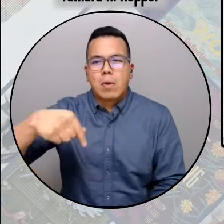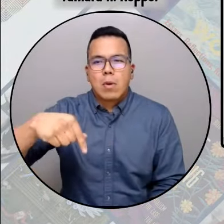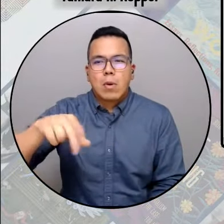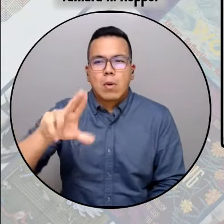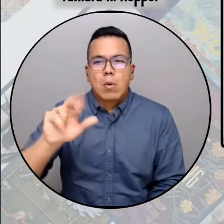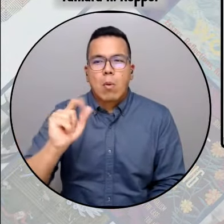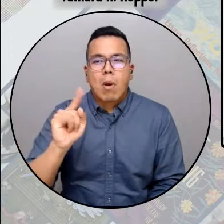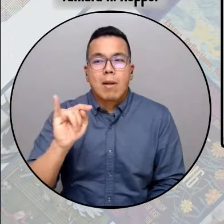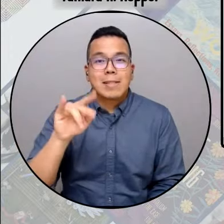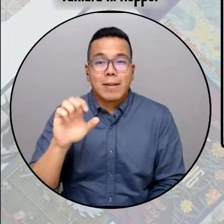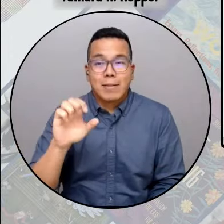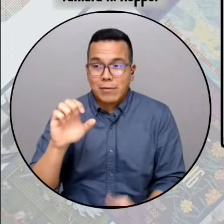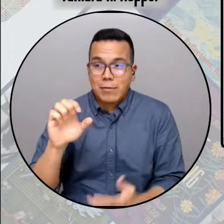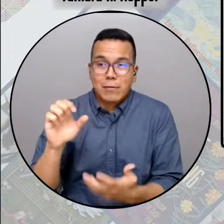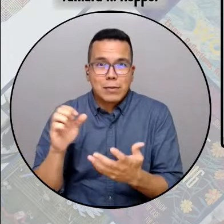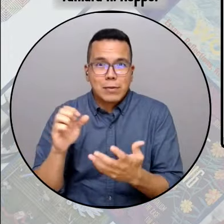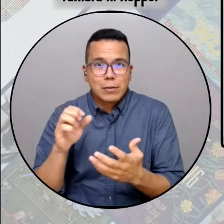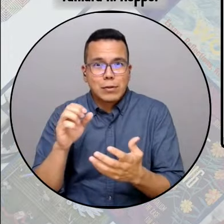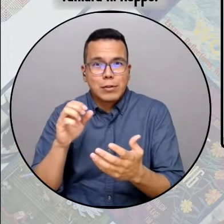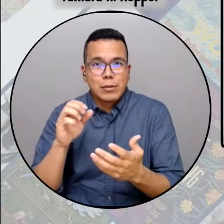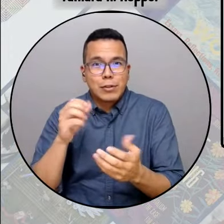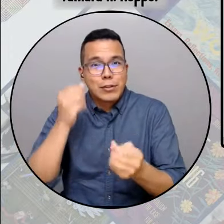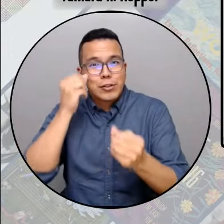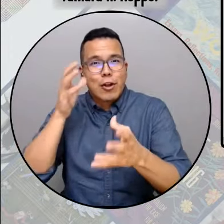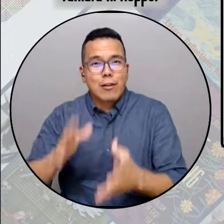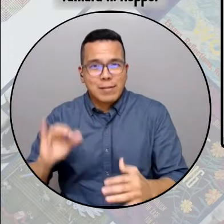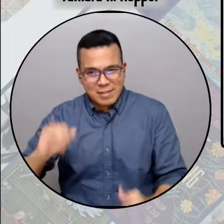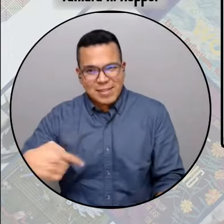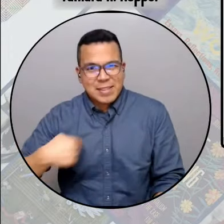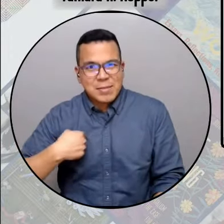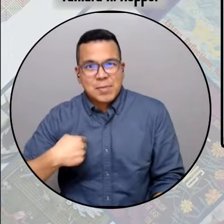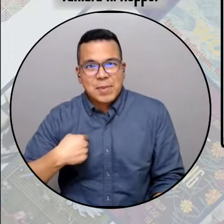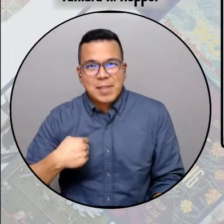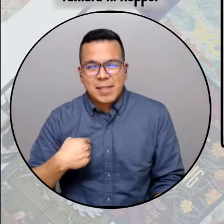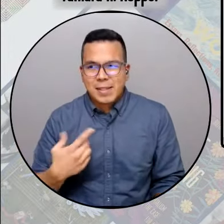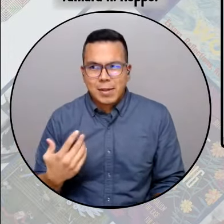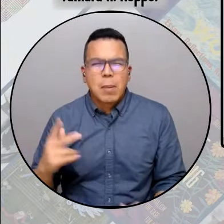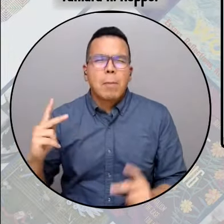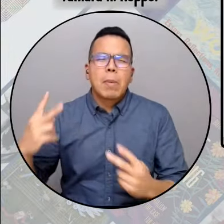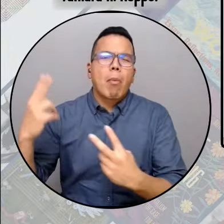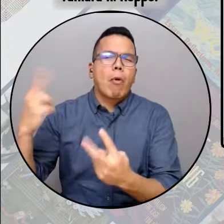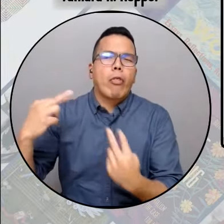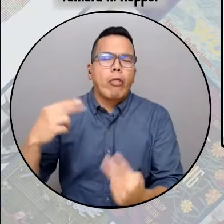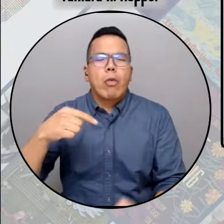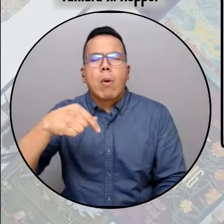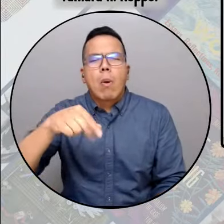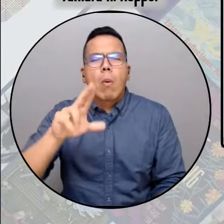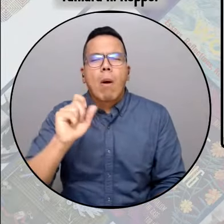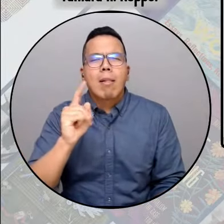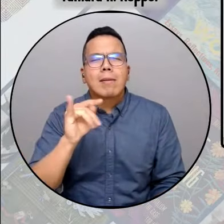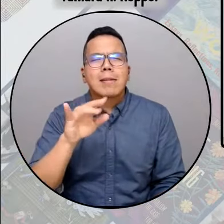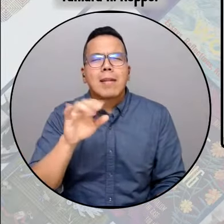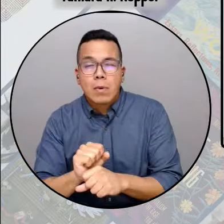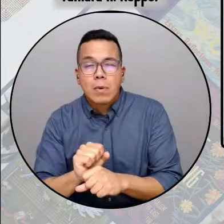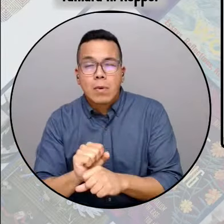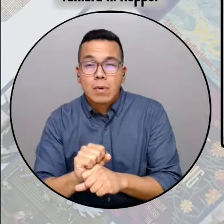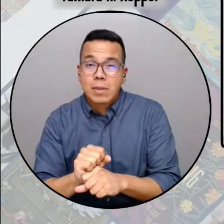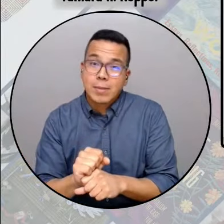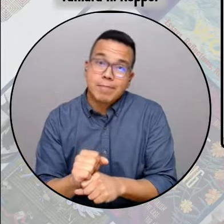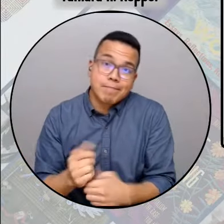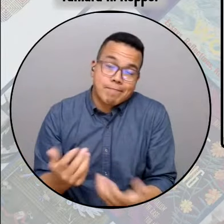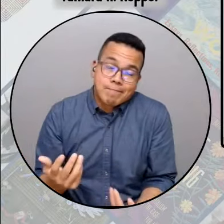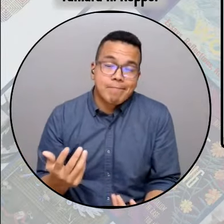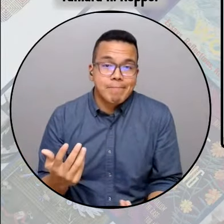social sciences, but okay, whatever. We you know, we still do our work. And the thing is, this is why qualitative work is